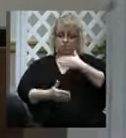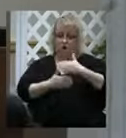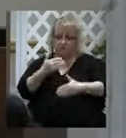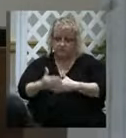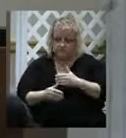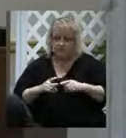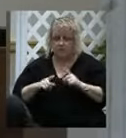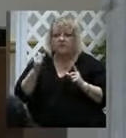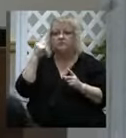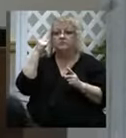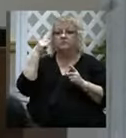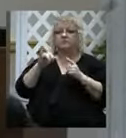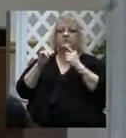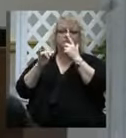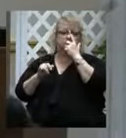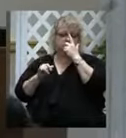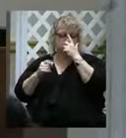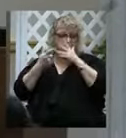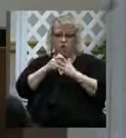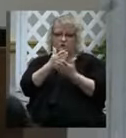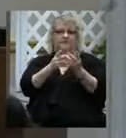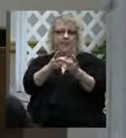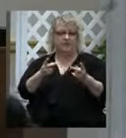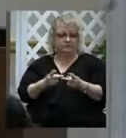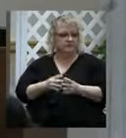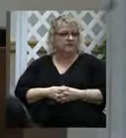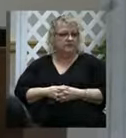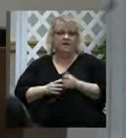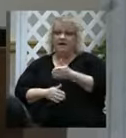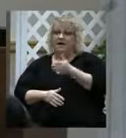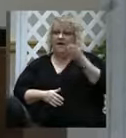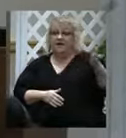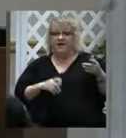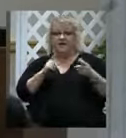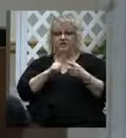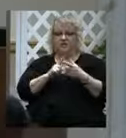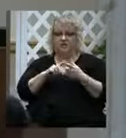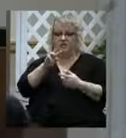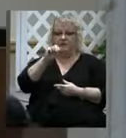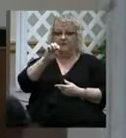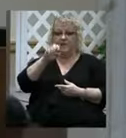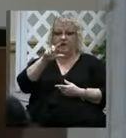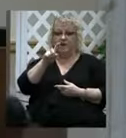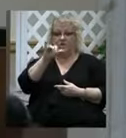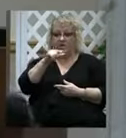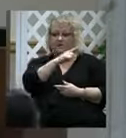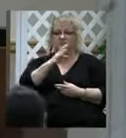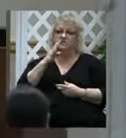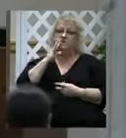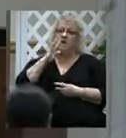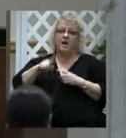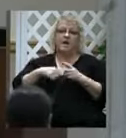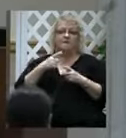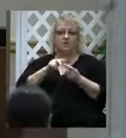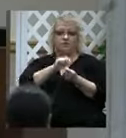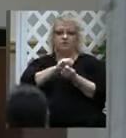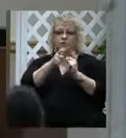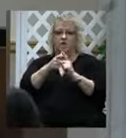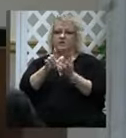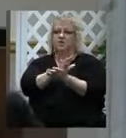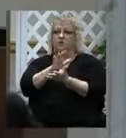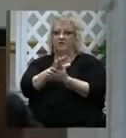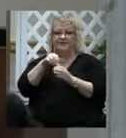But you know, let's get started. So, okay, well, we'll move on to Melody, and she can talk about the translation efforts of